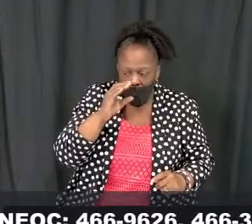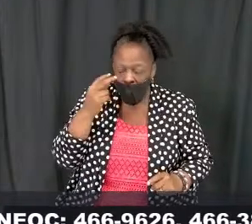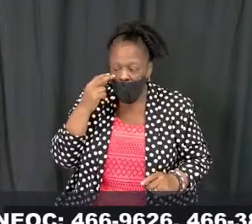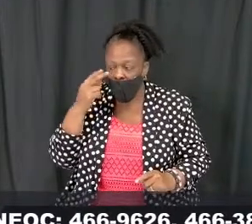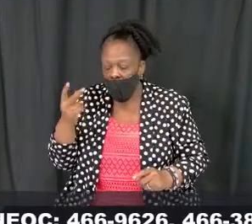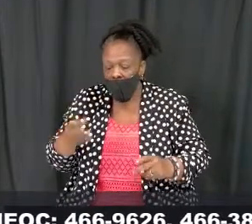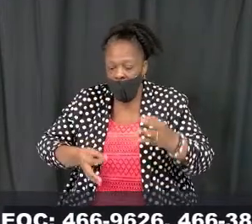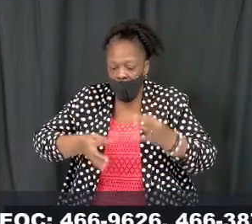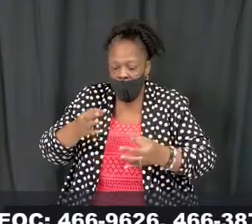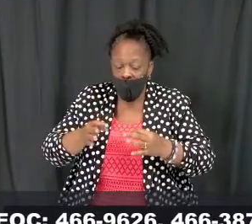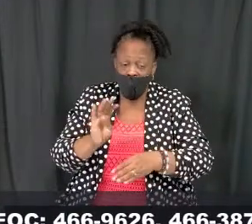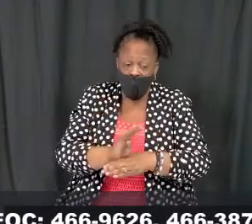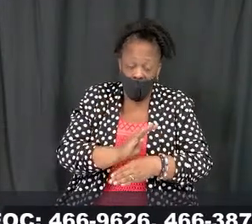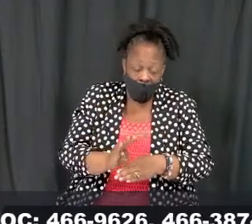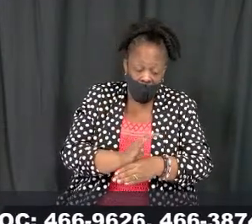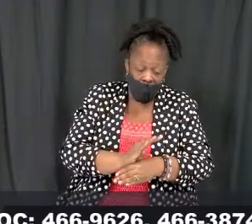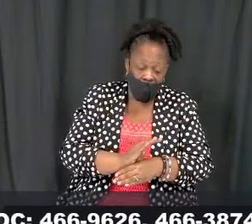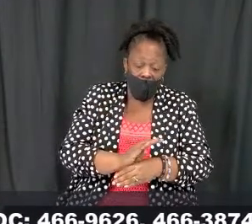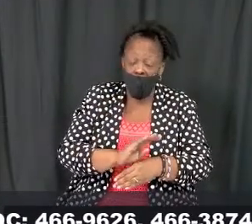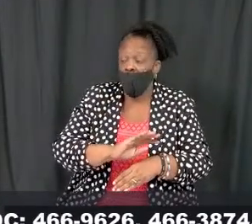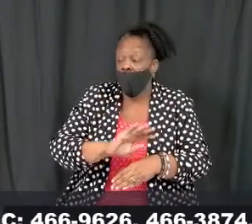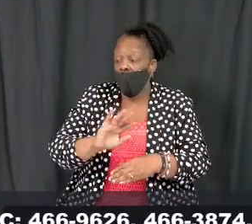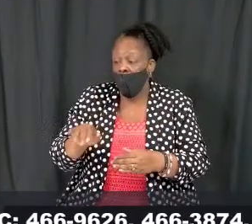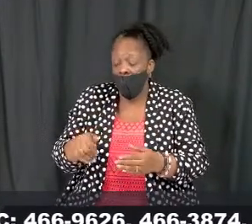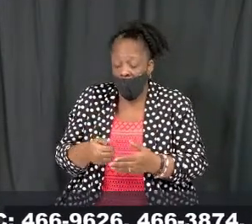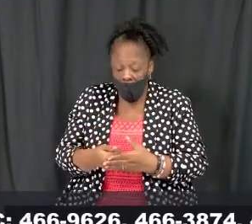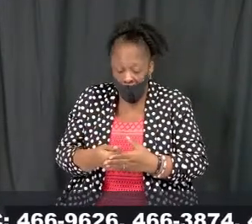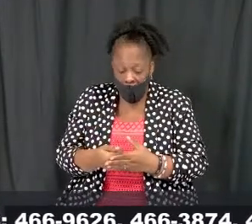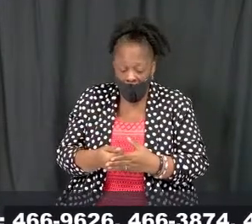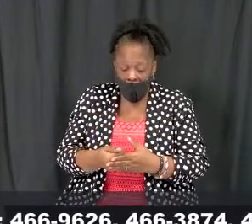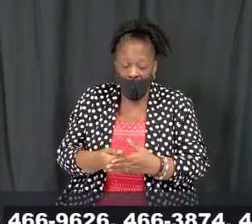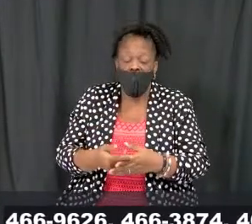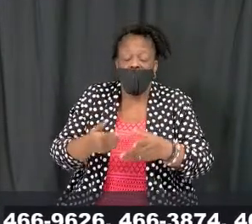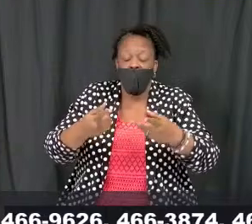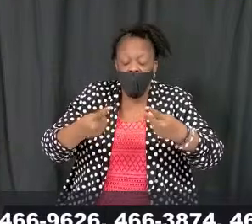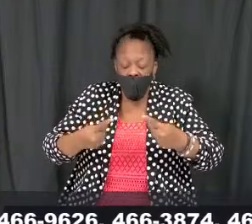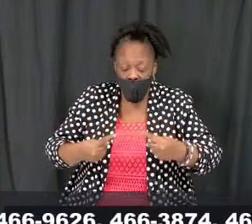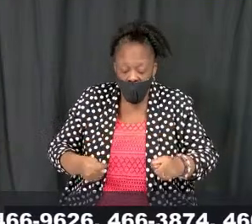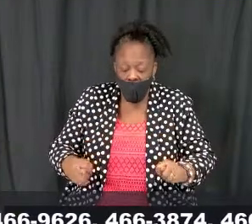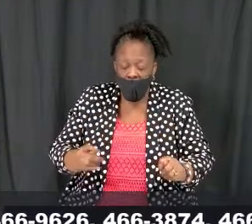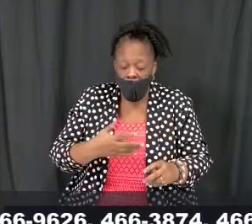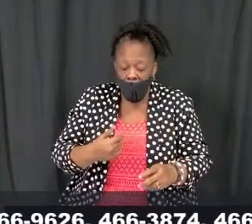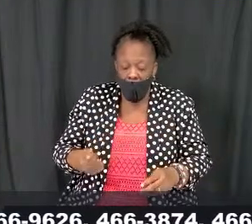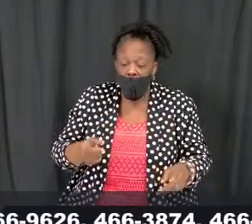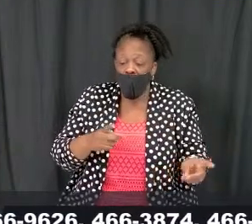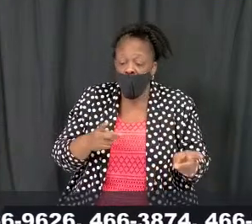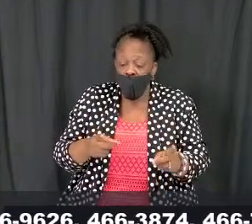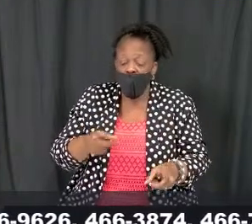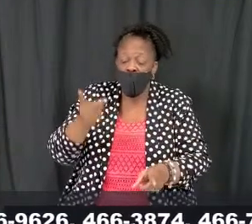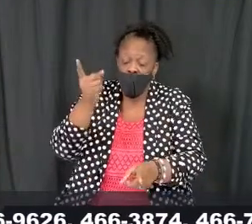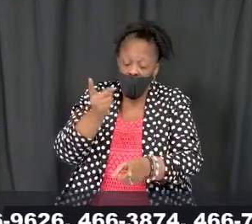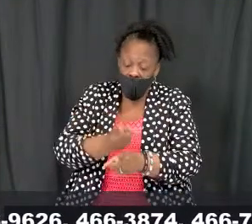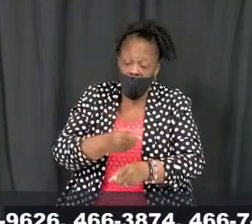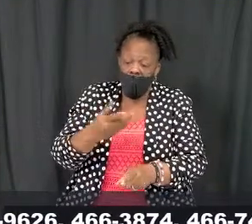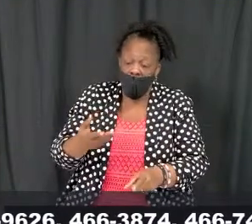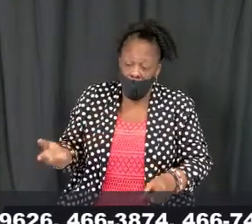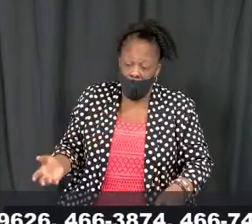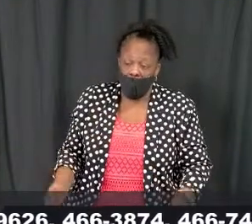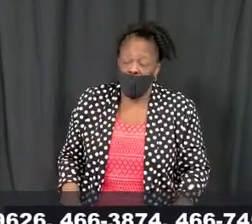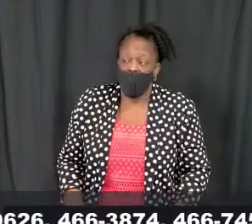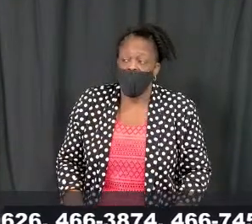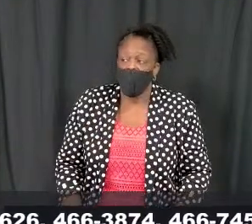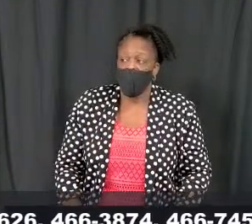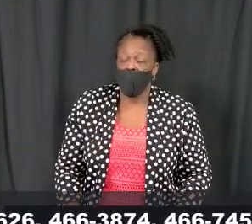measures. In this regard, I am asking all business places and every citizen, resident, and even visitor within